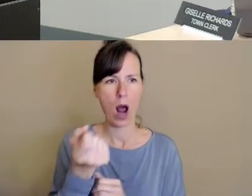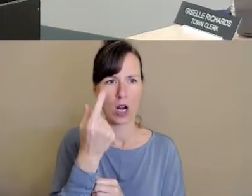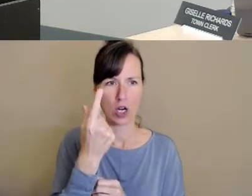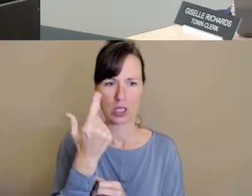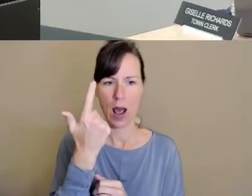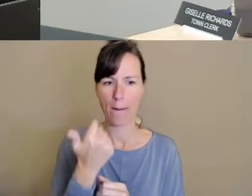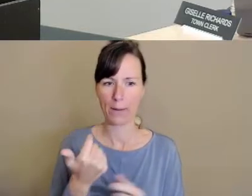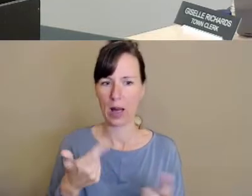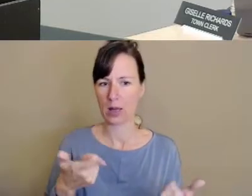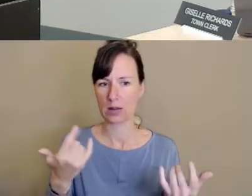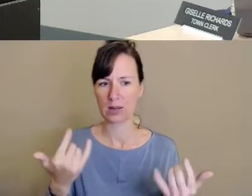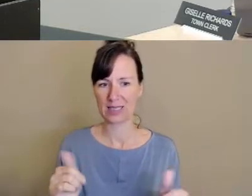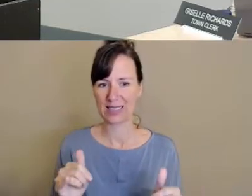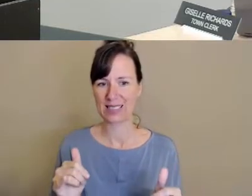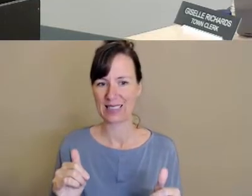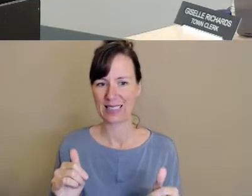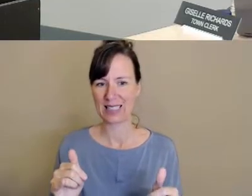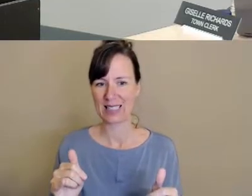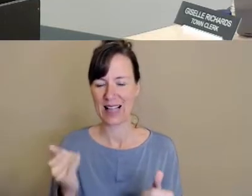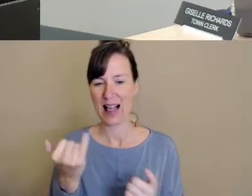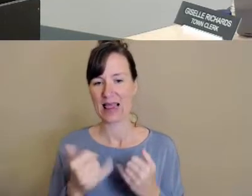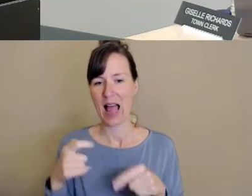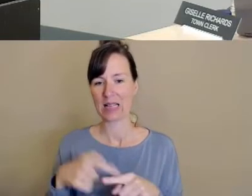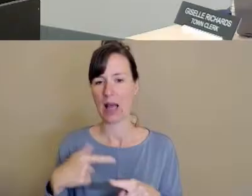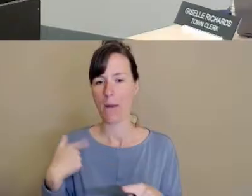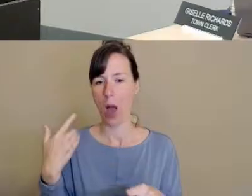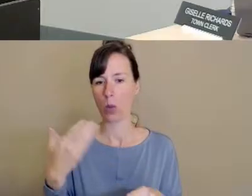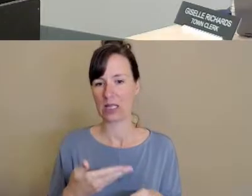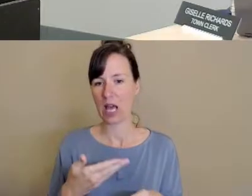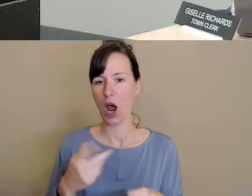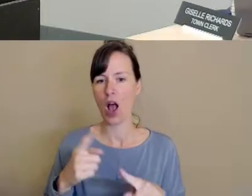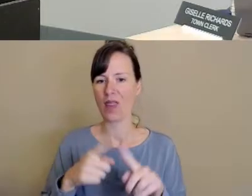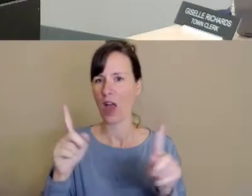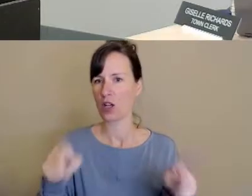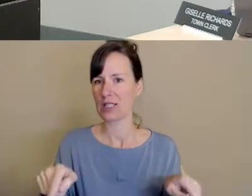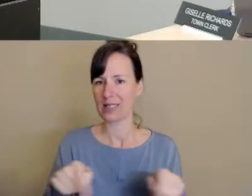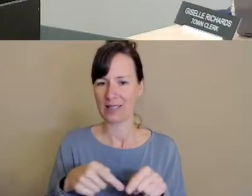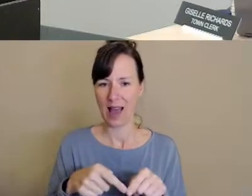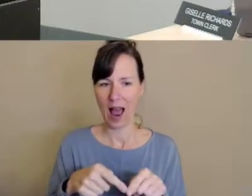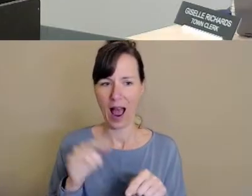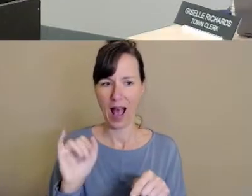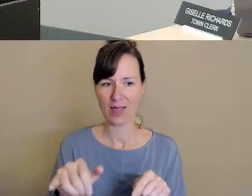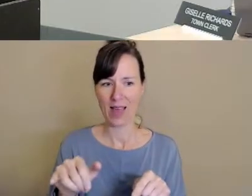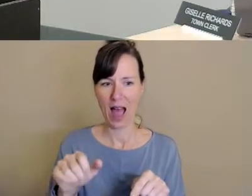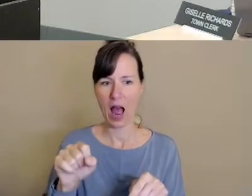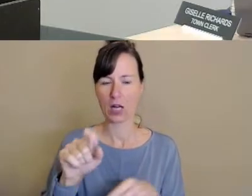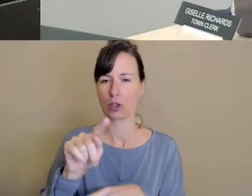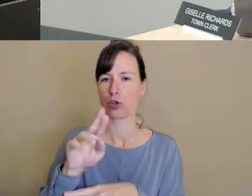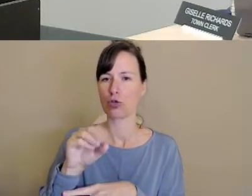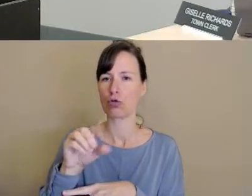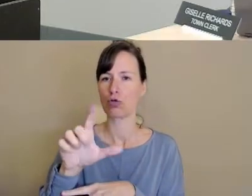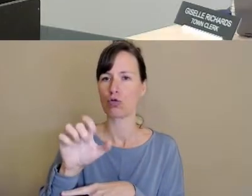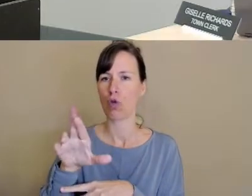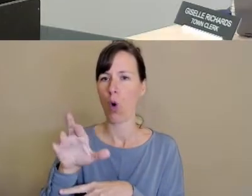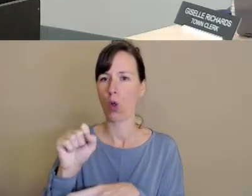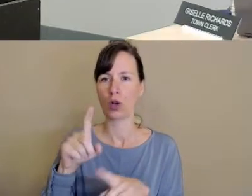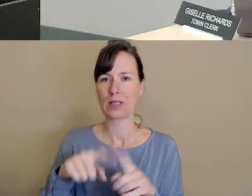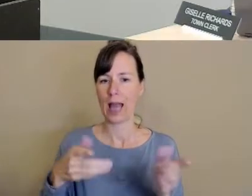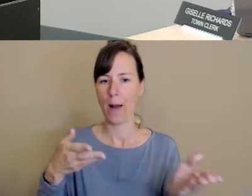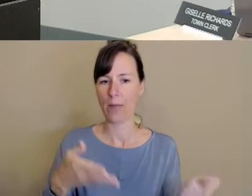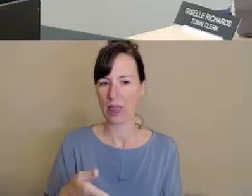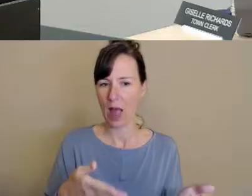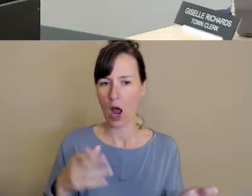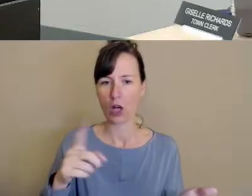still, at least the last time I was there's a sign that strollers can't be on that space. So it's a question of whether or not kids' trikes could be on